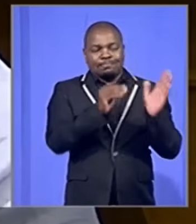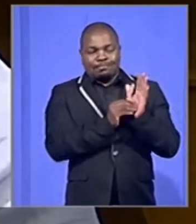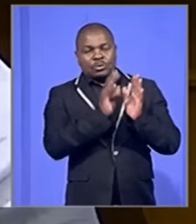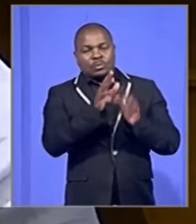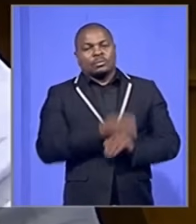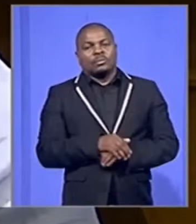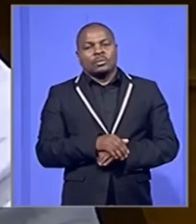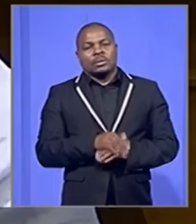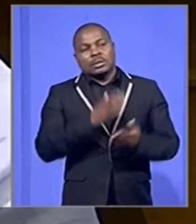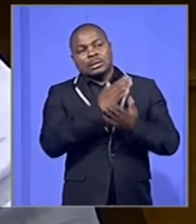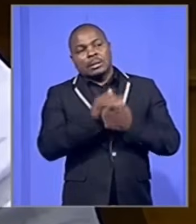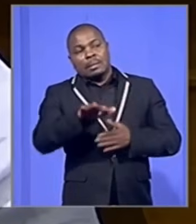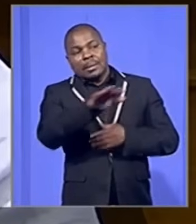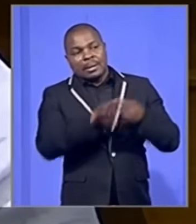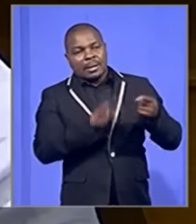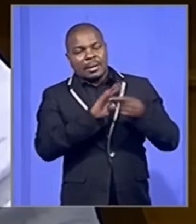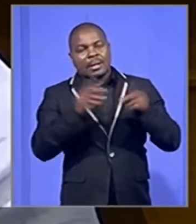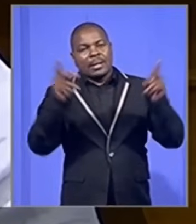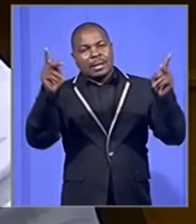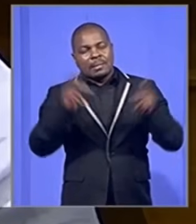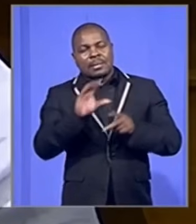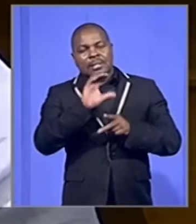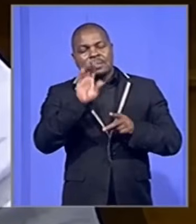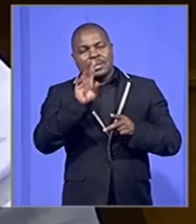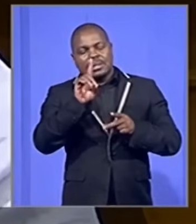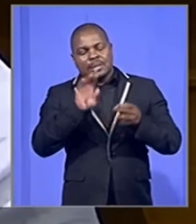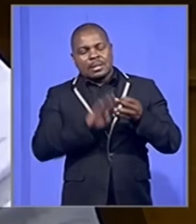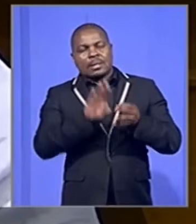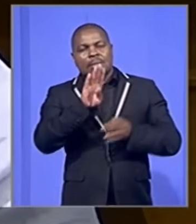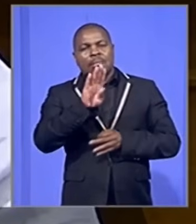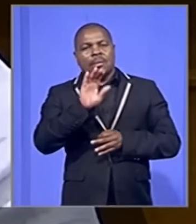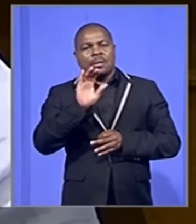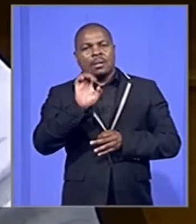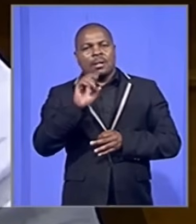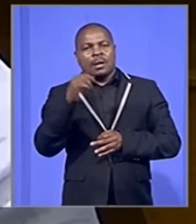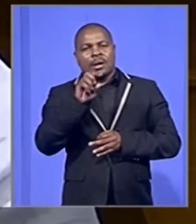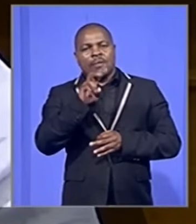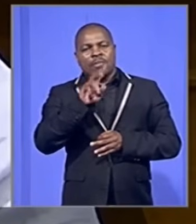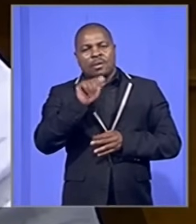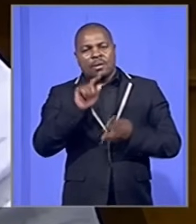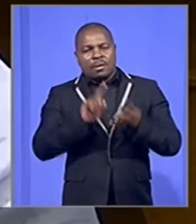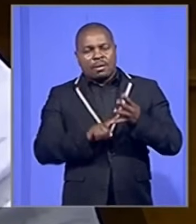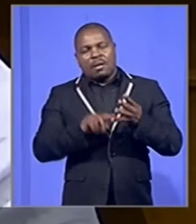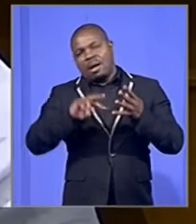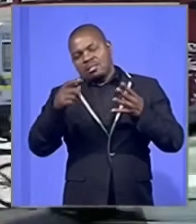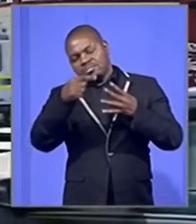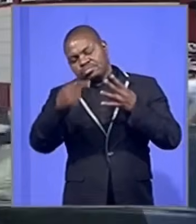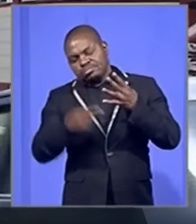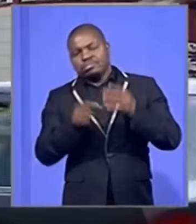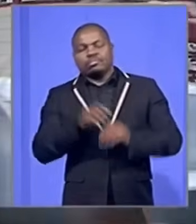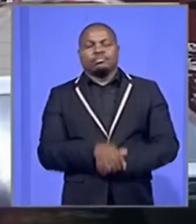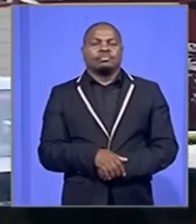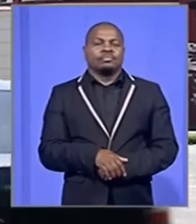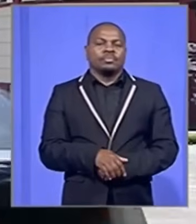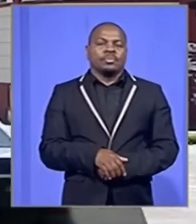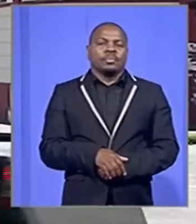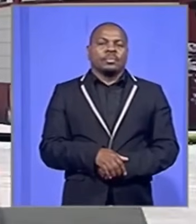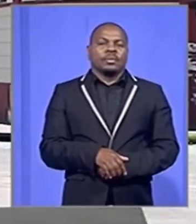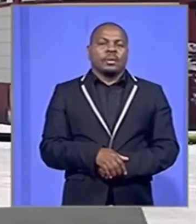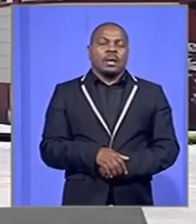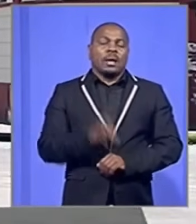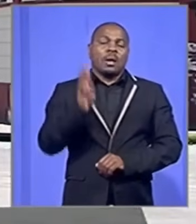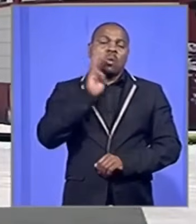of the listed areas are Kimberley CBD, Belgravia, Maniva Gardens, Royal Dean, and others. Ha ho tsebahale hore